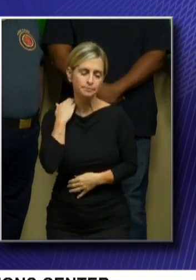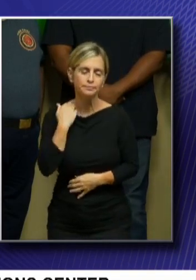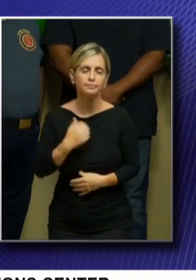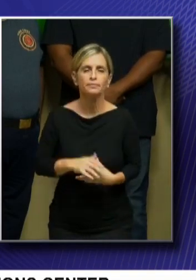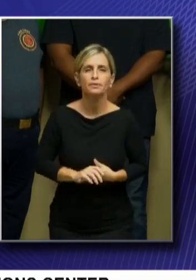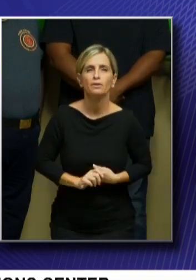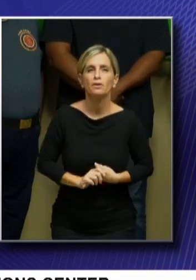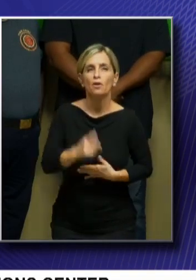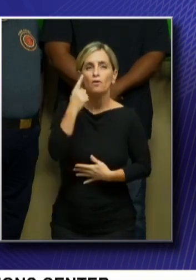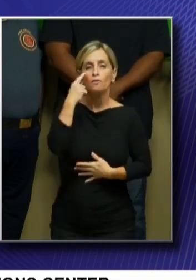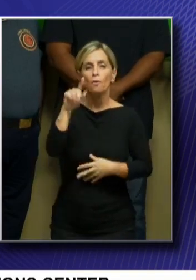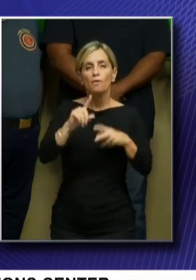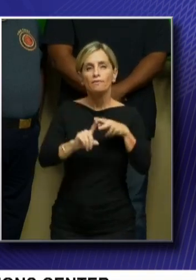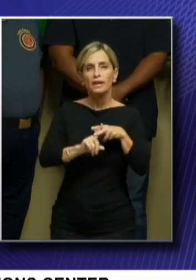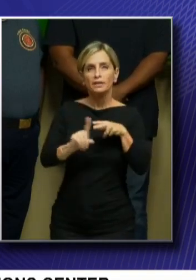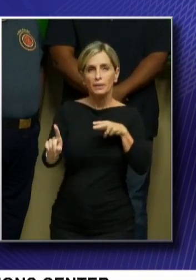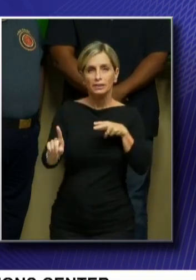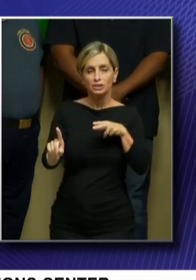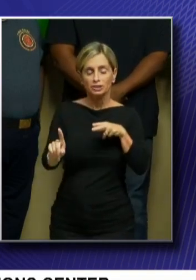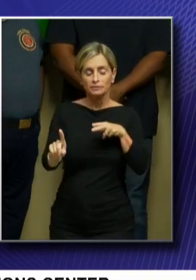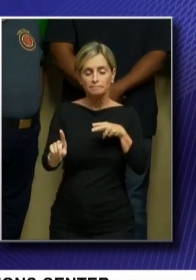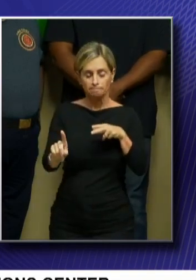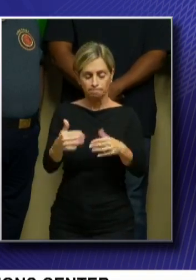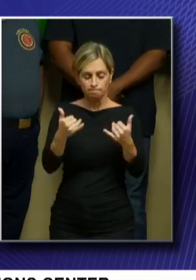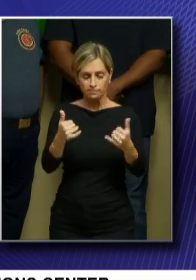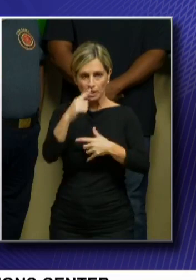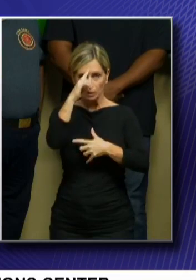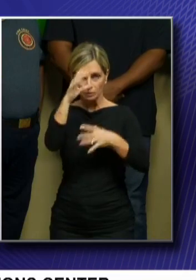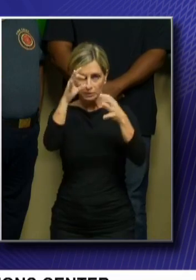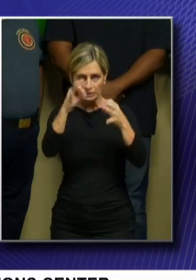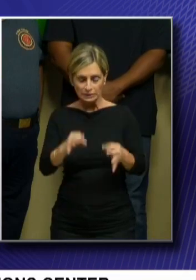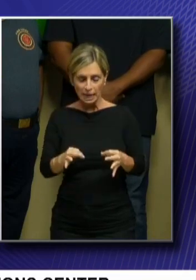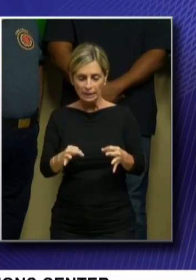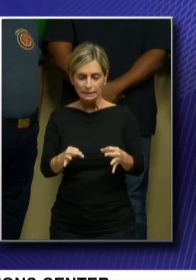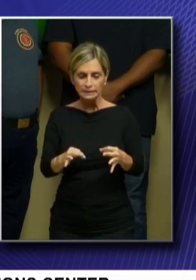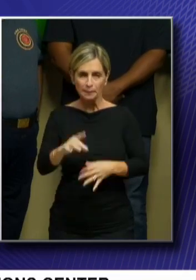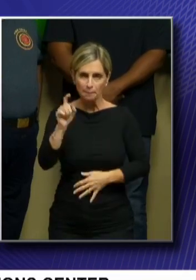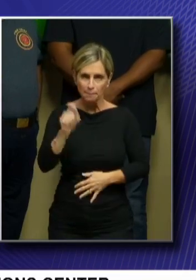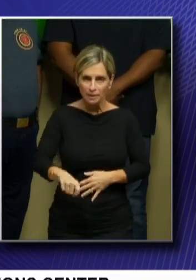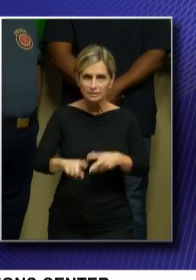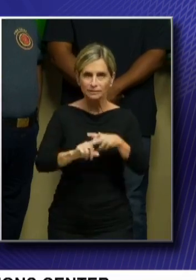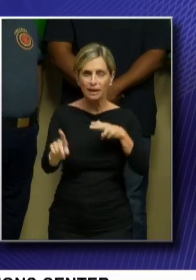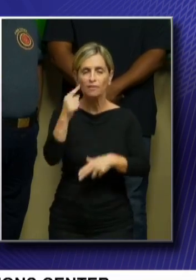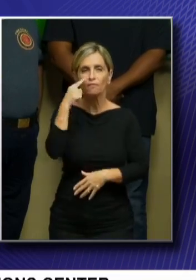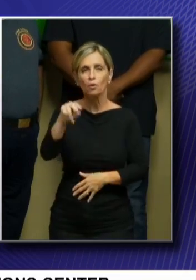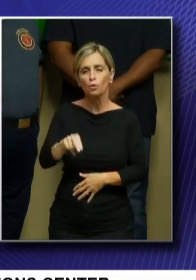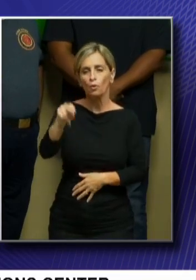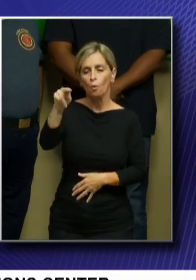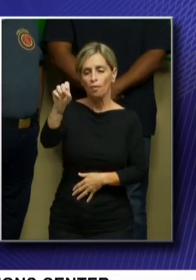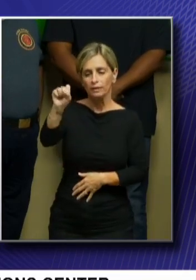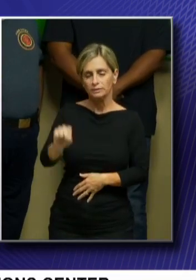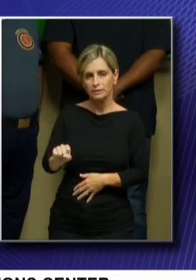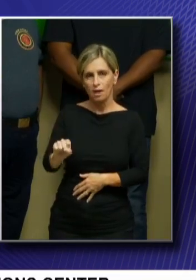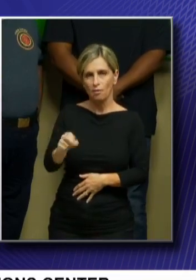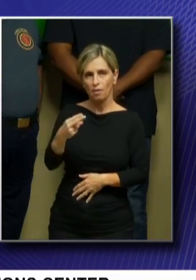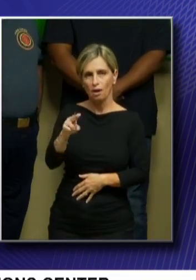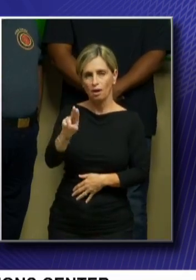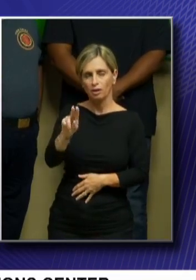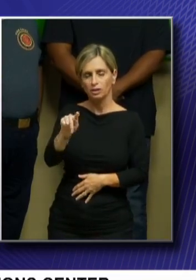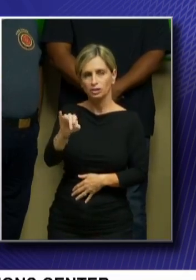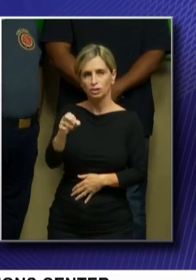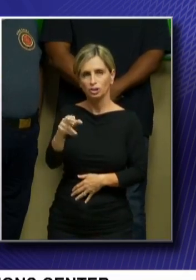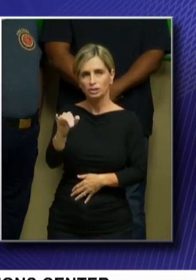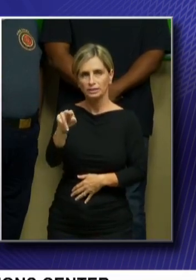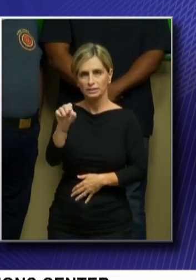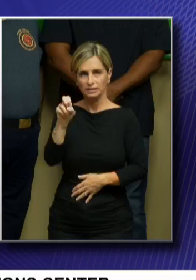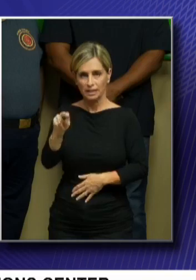we are going to make a mandatory evacuation of North and South Hutchison Island, all manufactured home